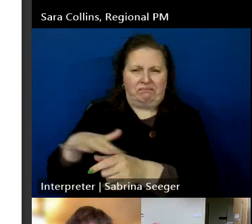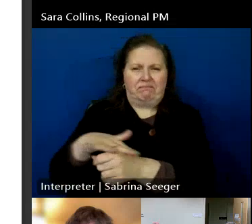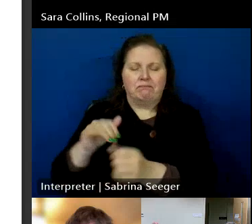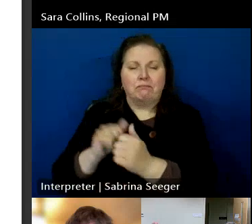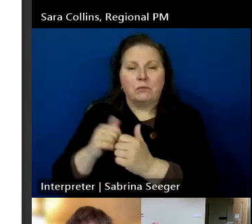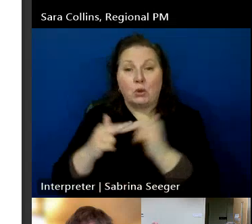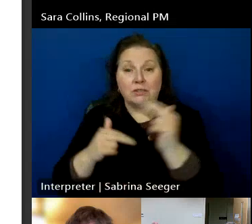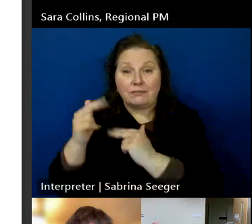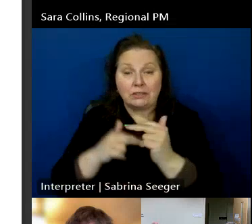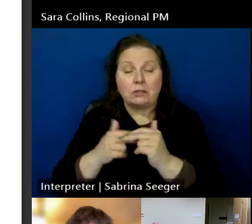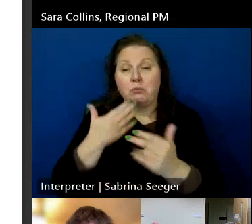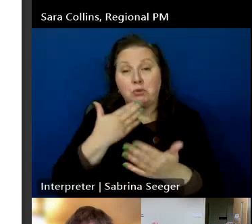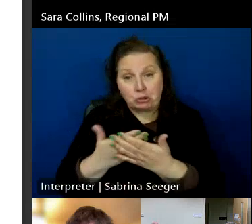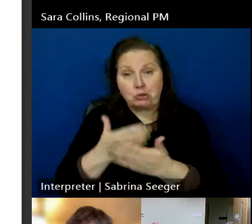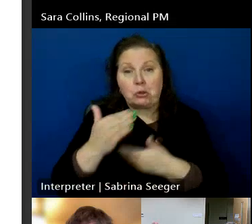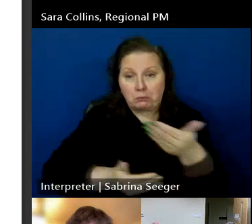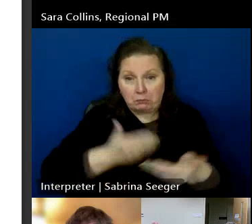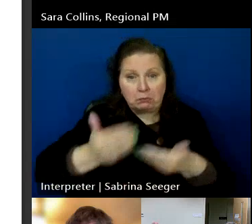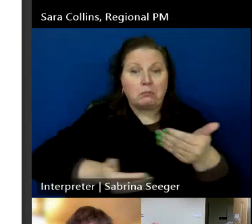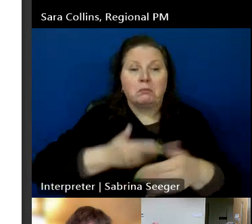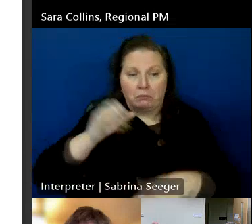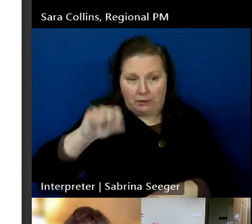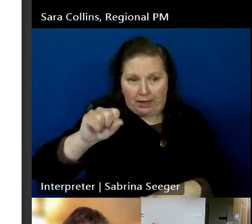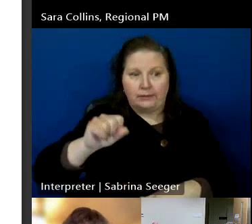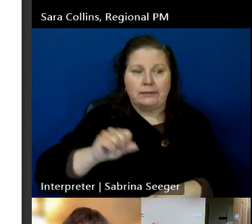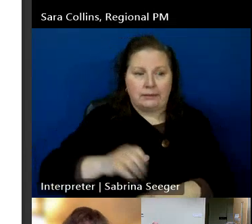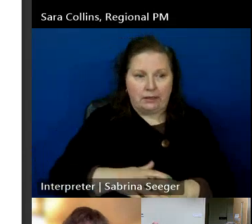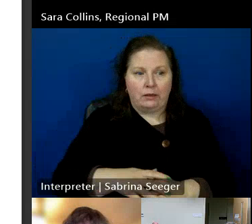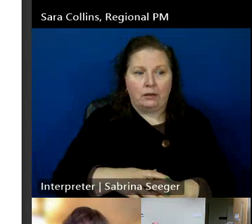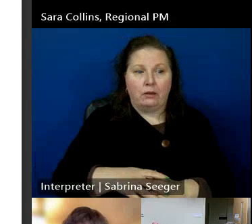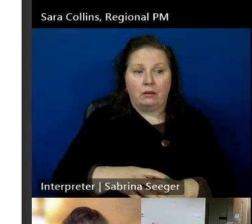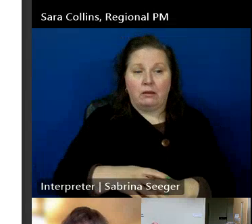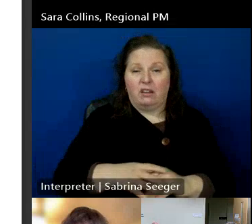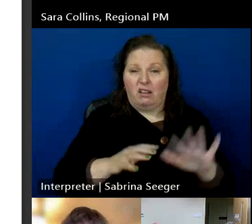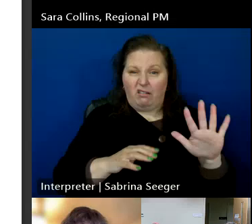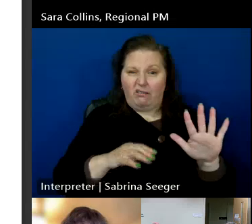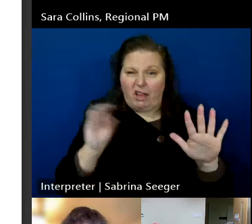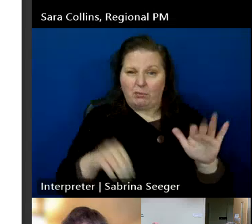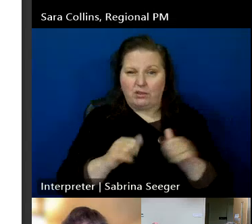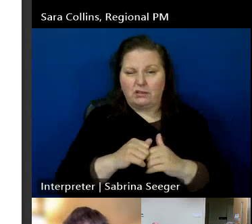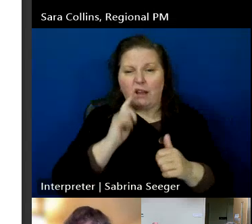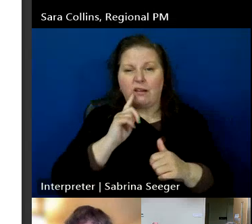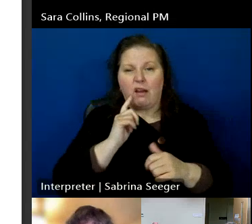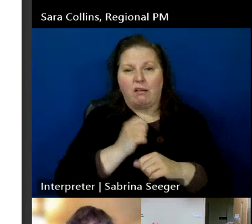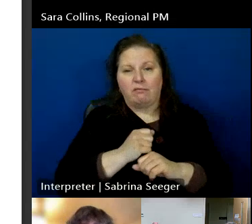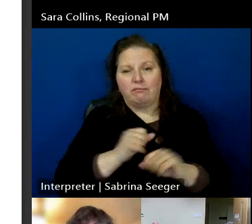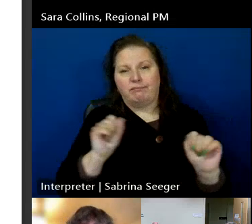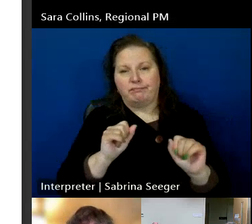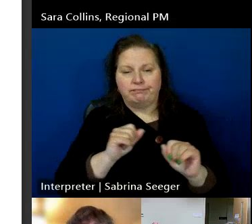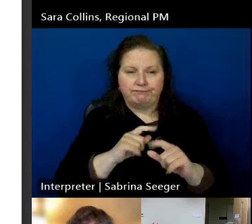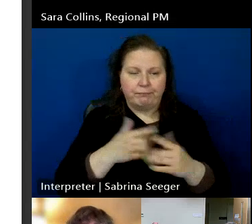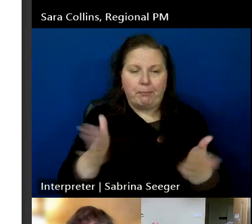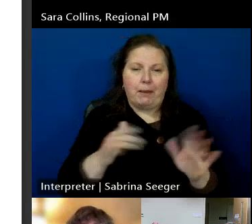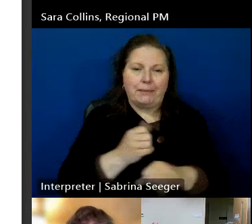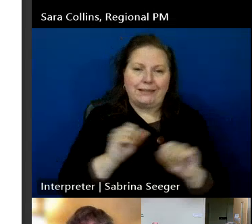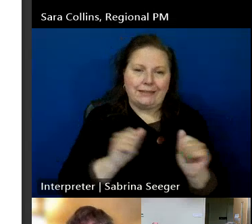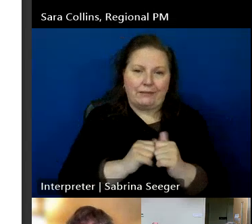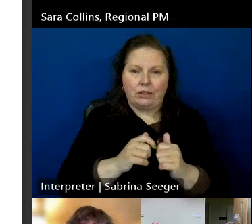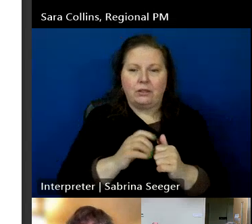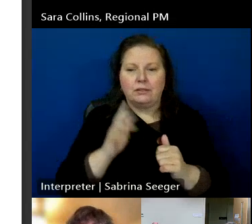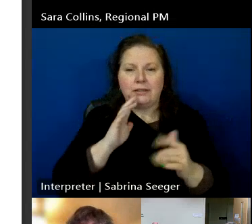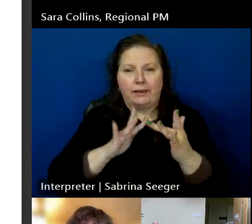which is good progress. That being said, only 5% of the public safety survey respondents reported never